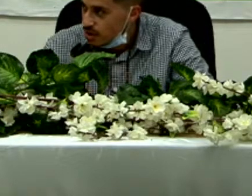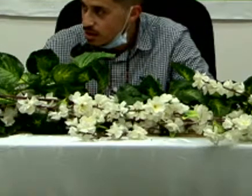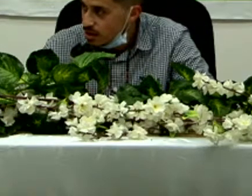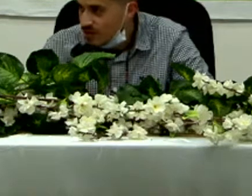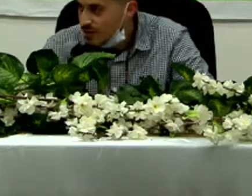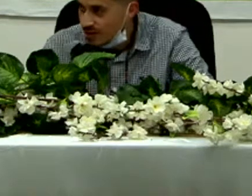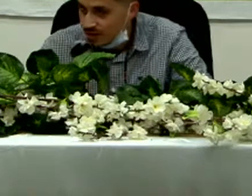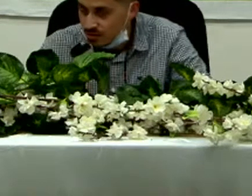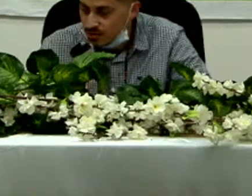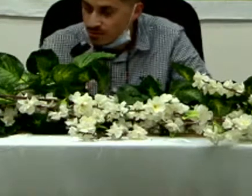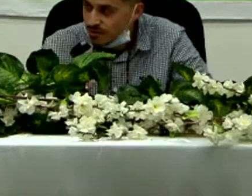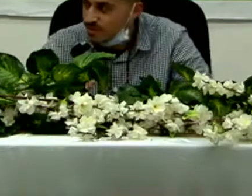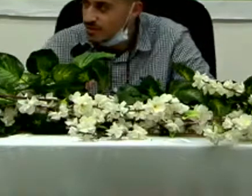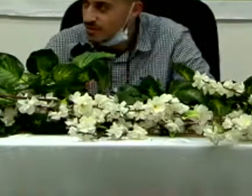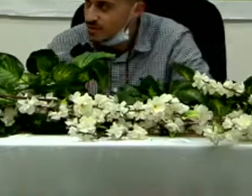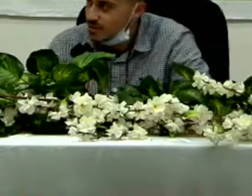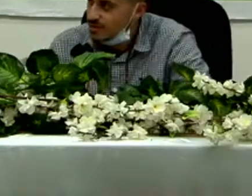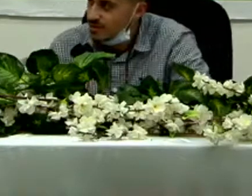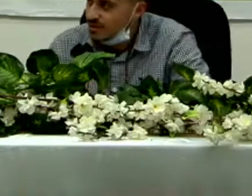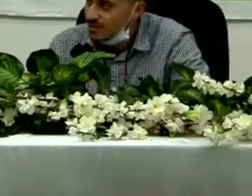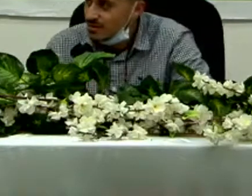qualify? I've never met a Naki before.